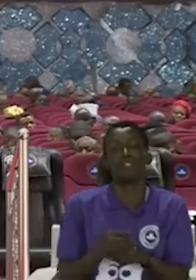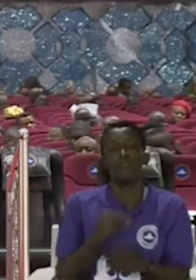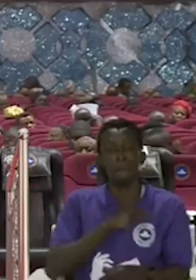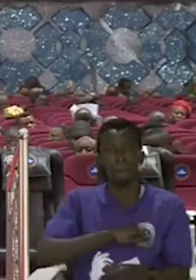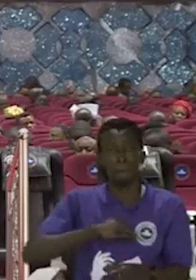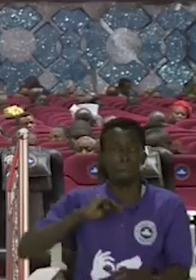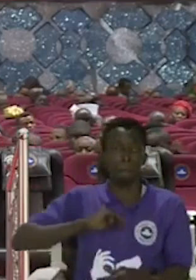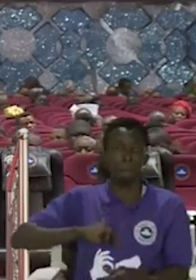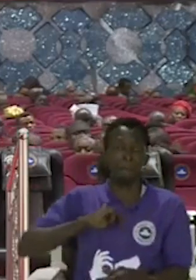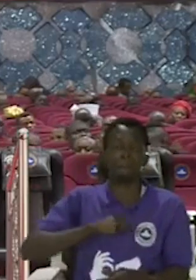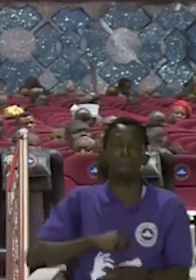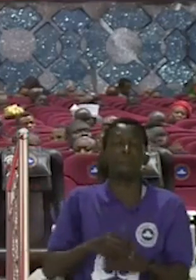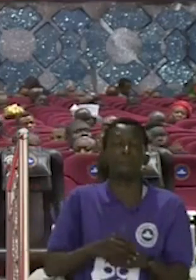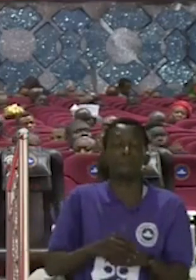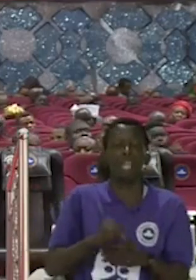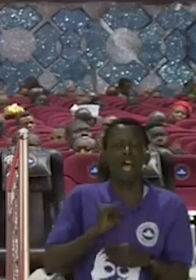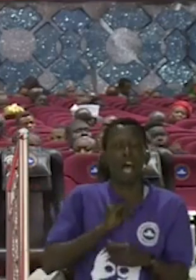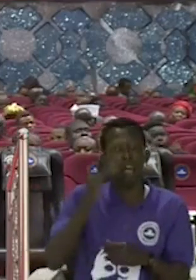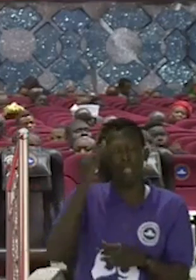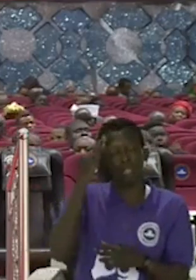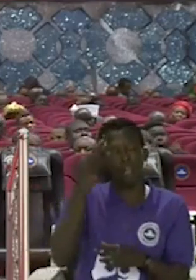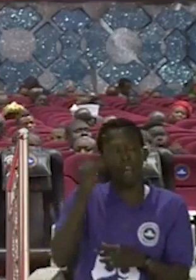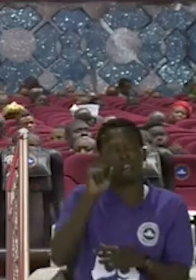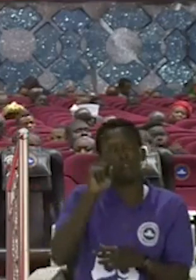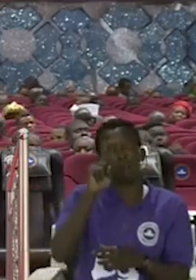Now, I know of a bishop.